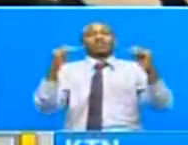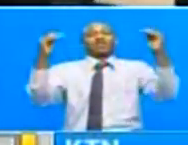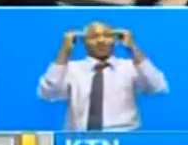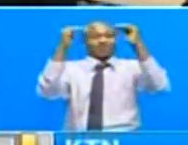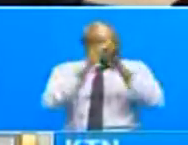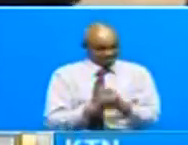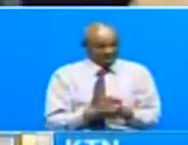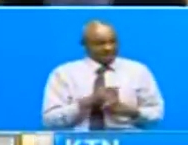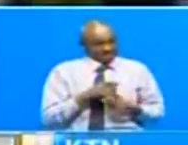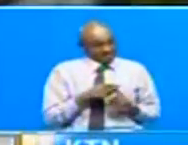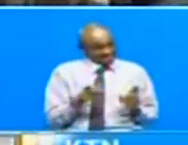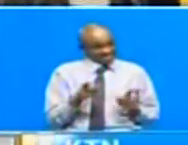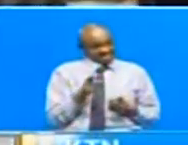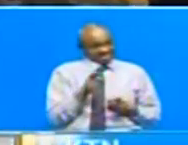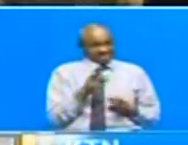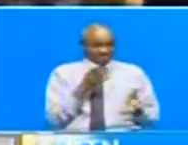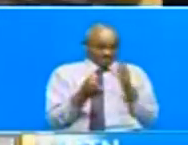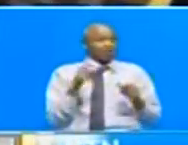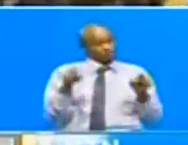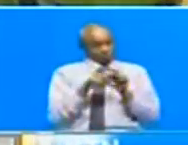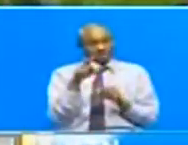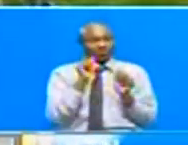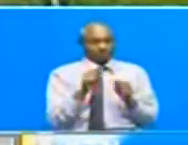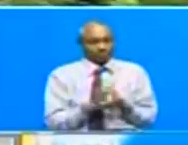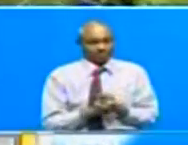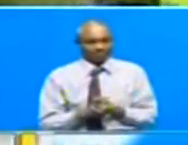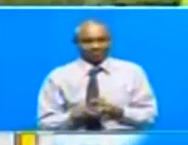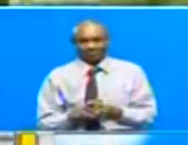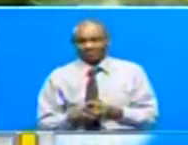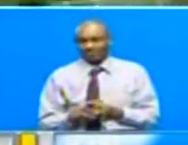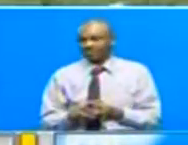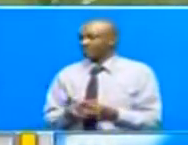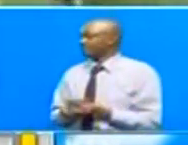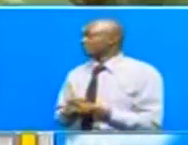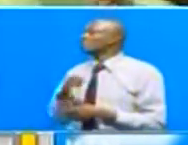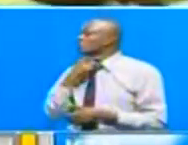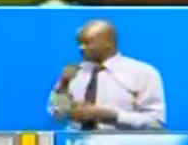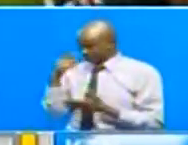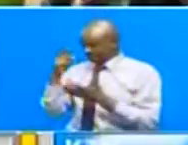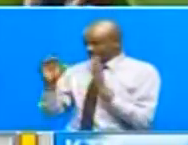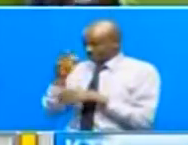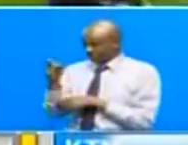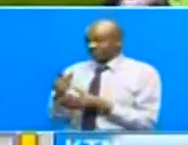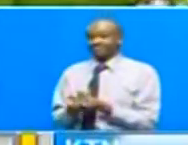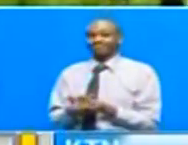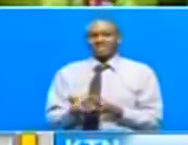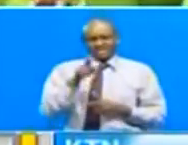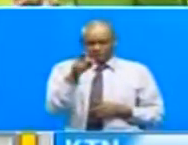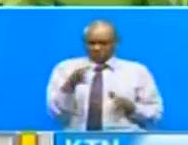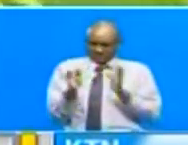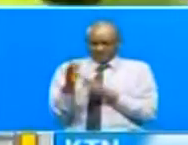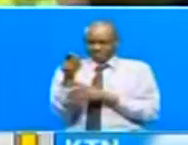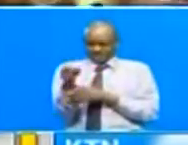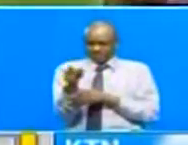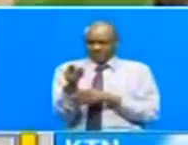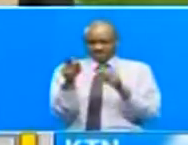Highly unlikely, but that one could be also a factor. All right, Collins, I think you want to say something about that. Yes, I want to say something. The system might be